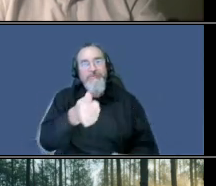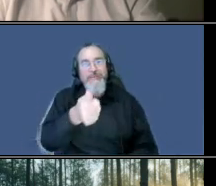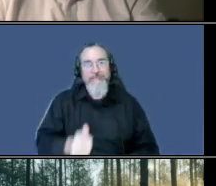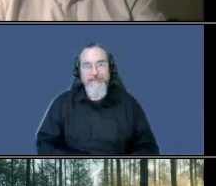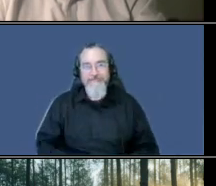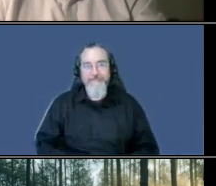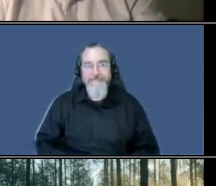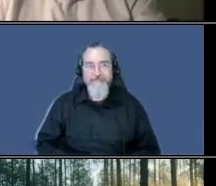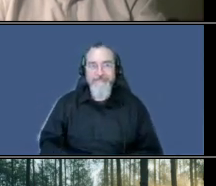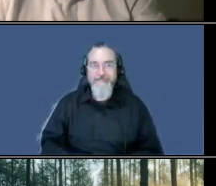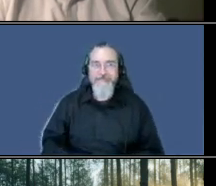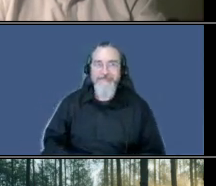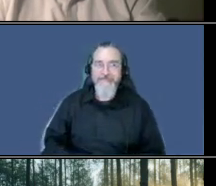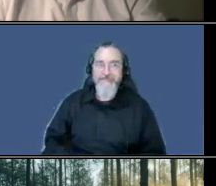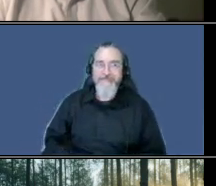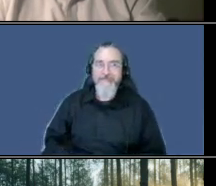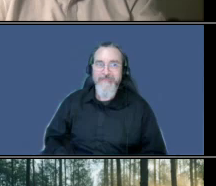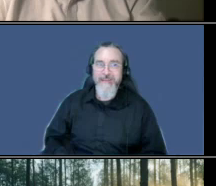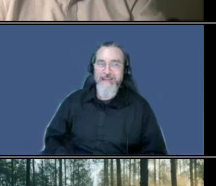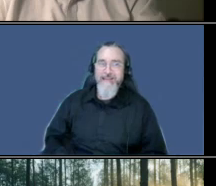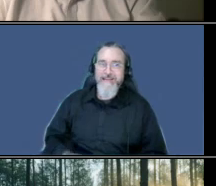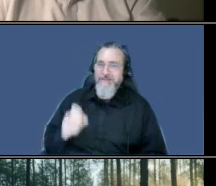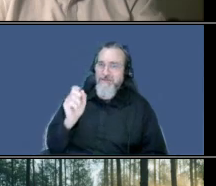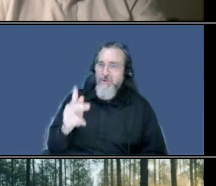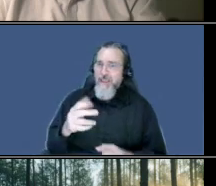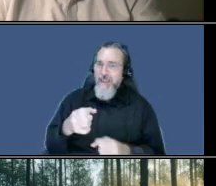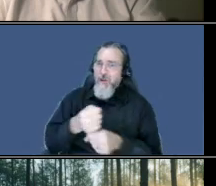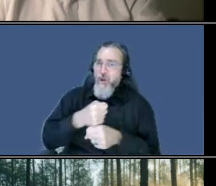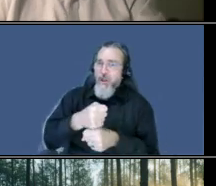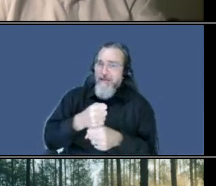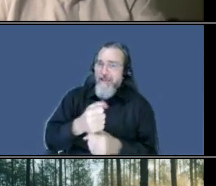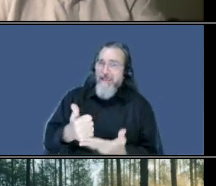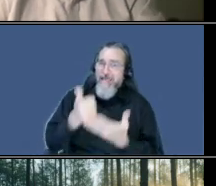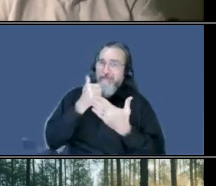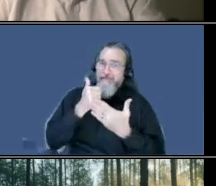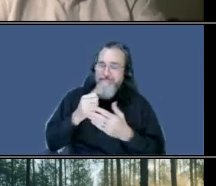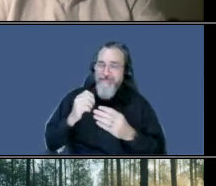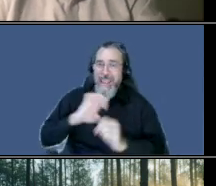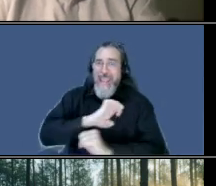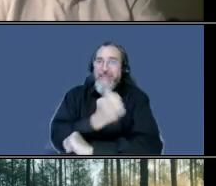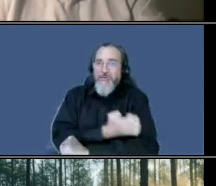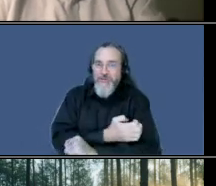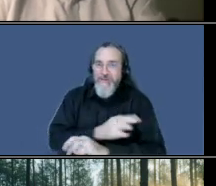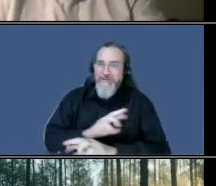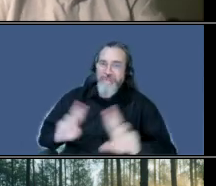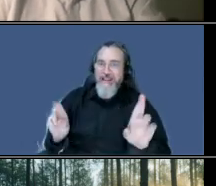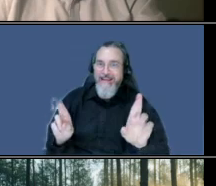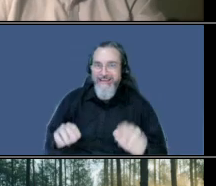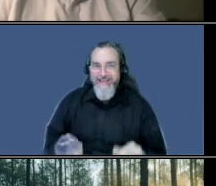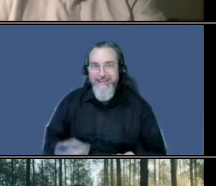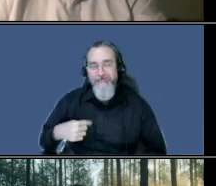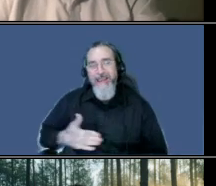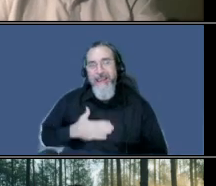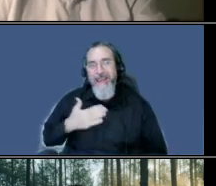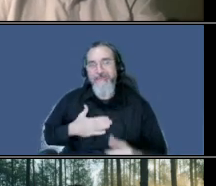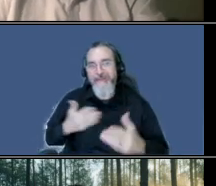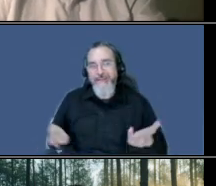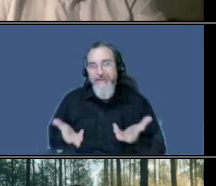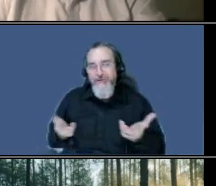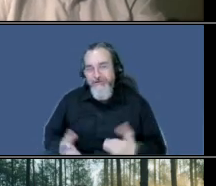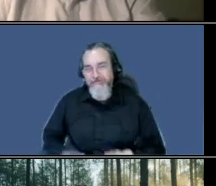Well, I don't think anyone will mind if I get caffeinated and energized. It's really great to be here and to see the launch of